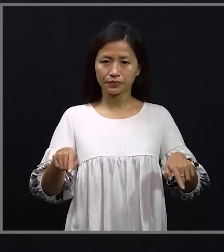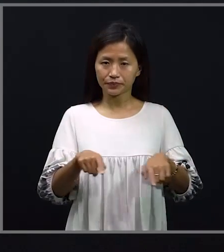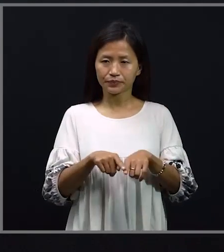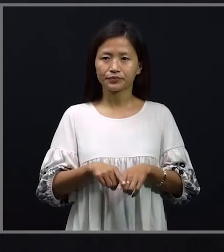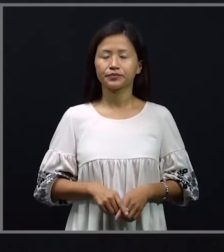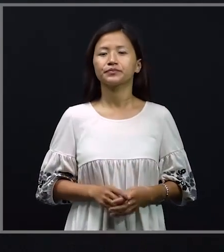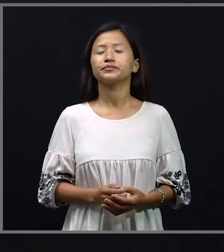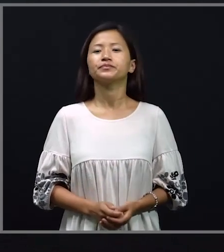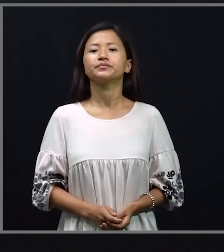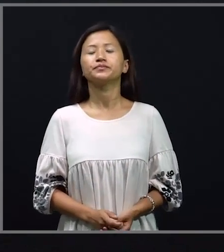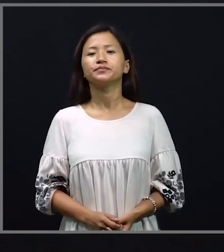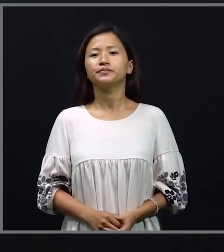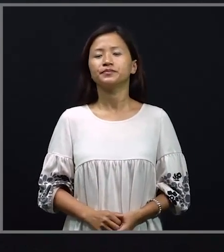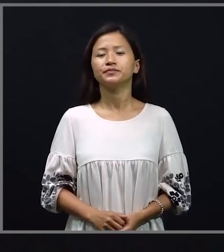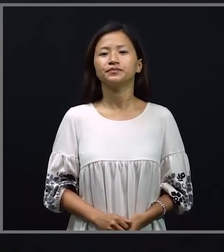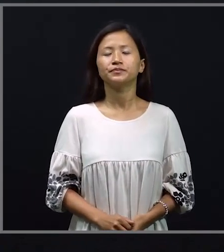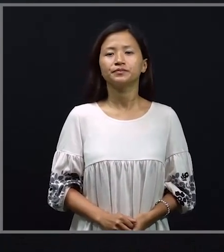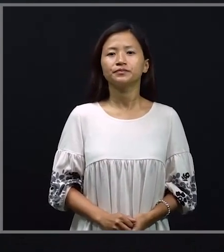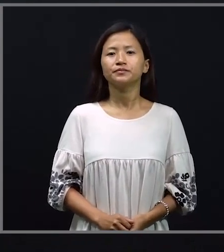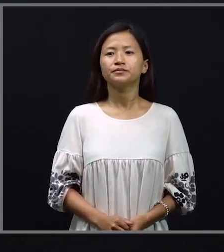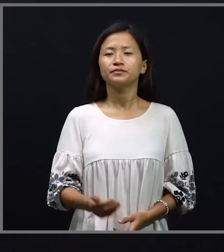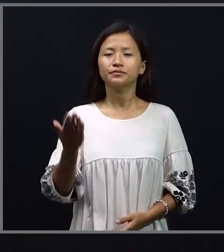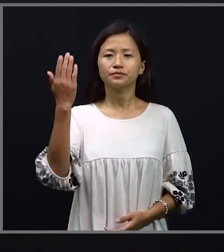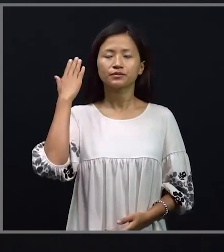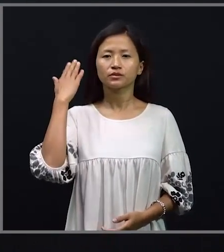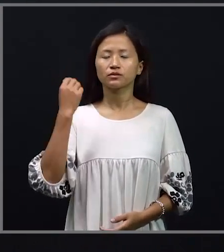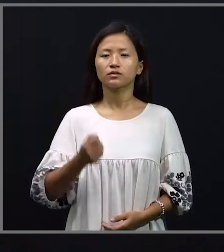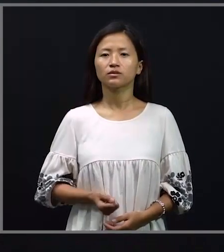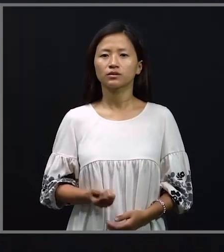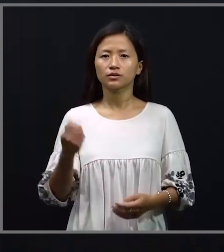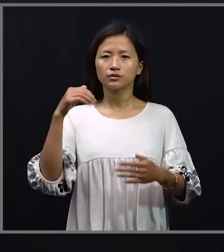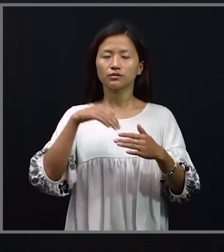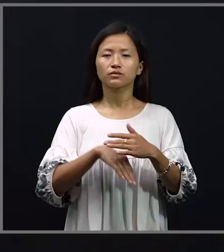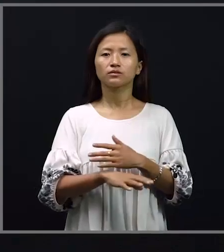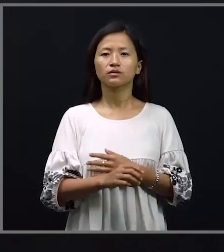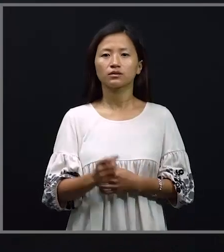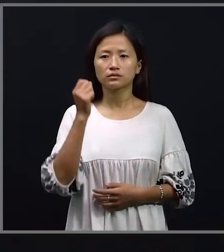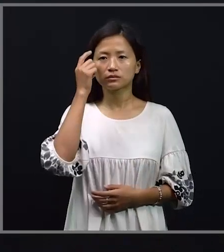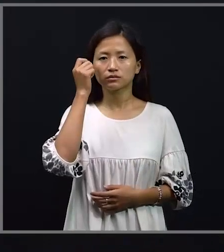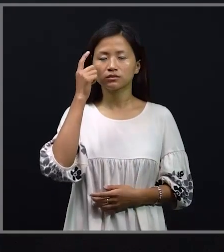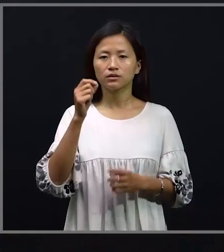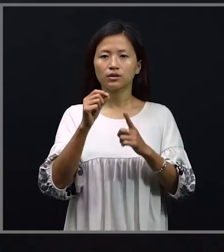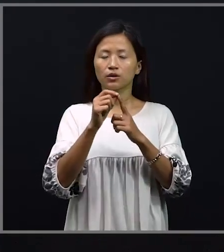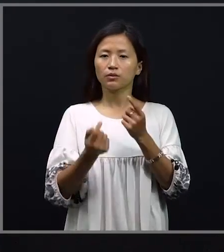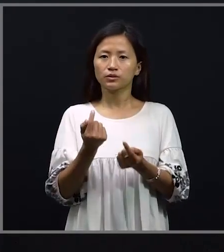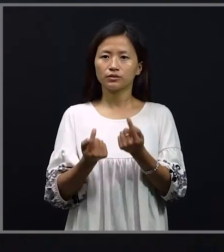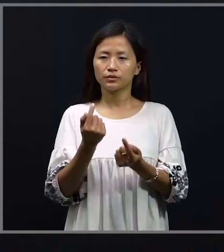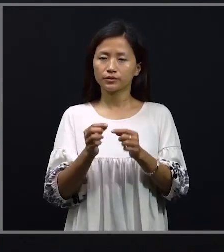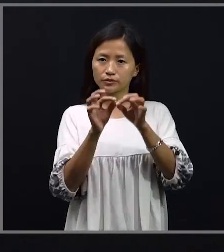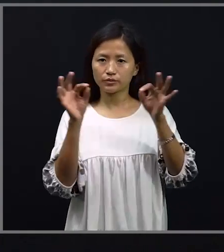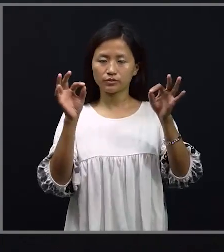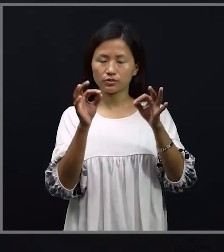to political theory. Okay, before we go to the understanding of political theory, first